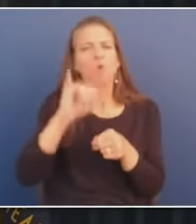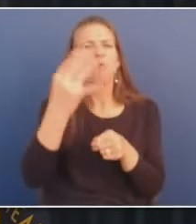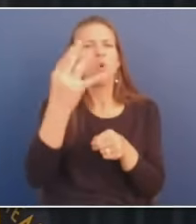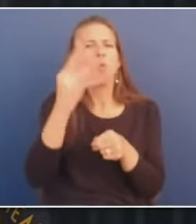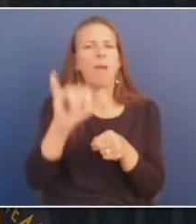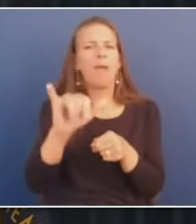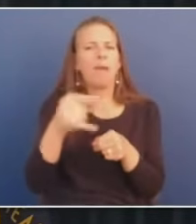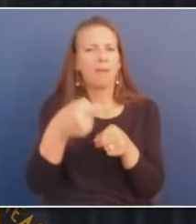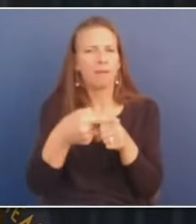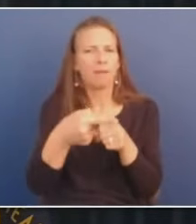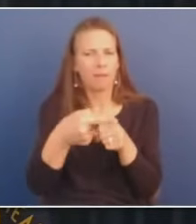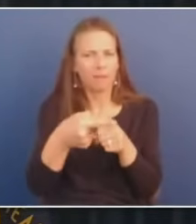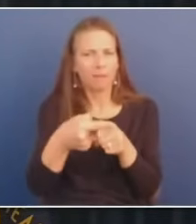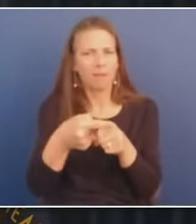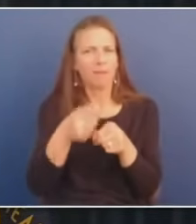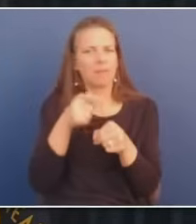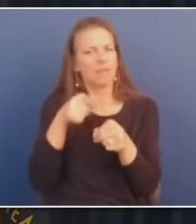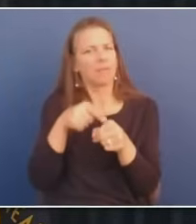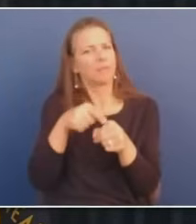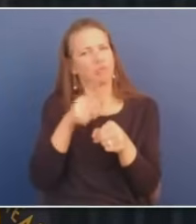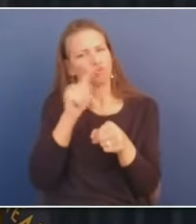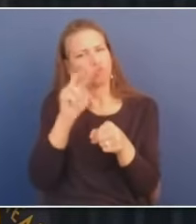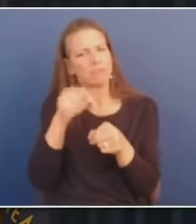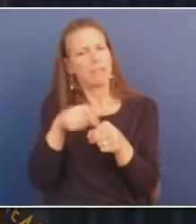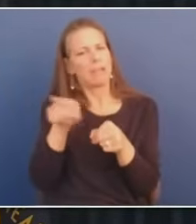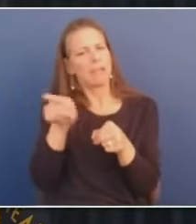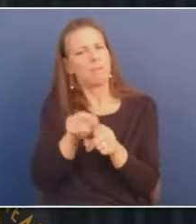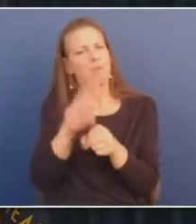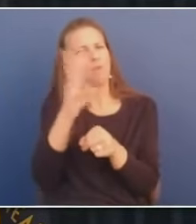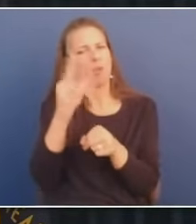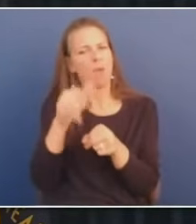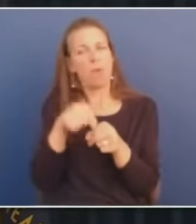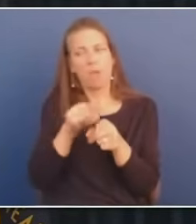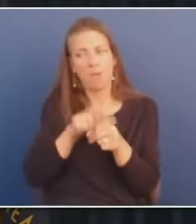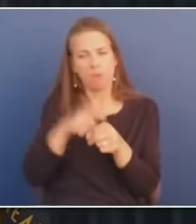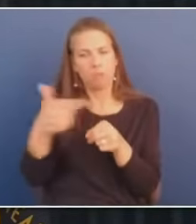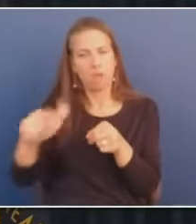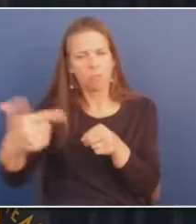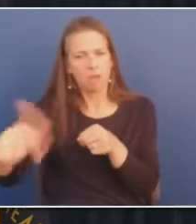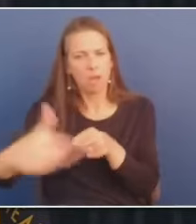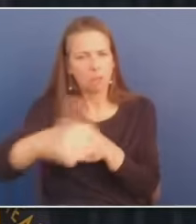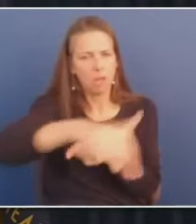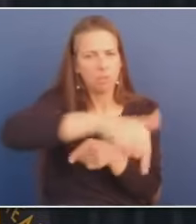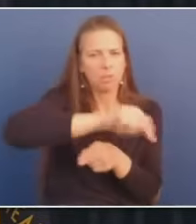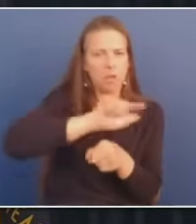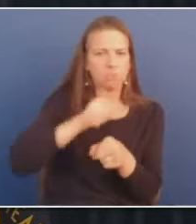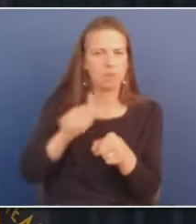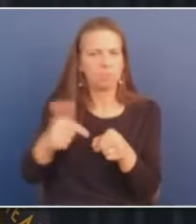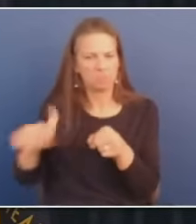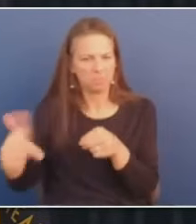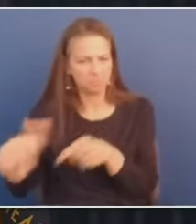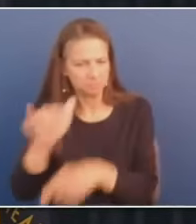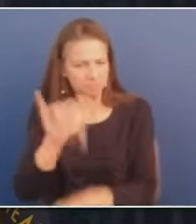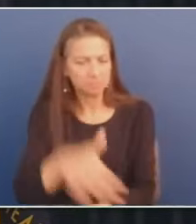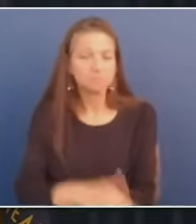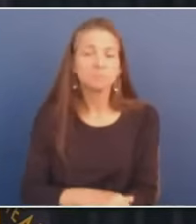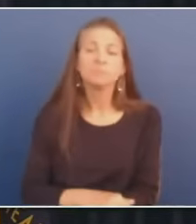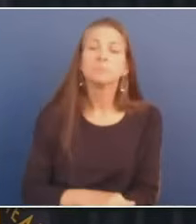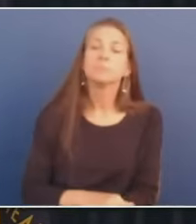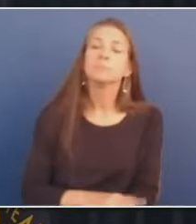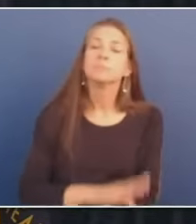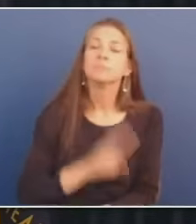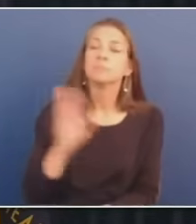safety and the safety of other drivers and motorists on the highway. Again, our highway crews and the utility